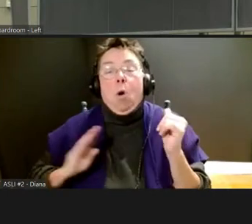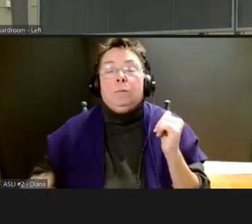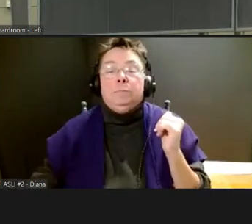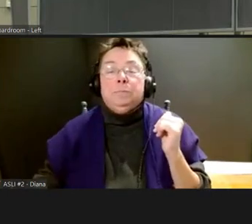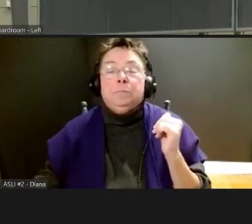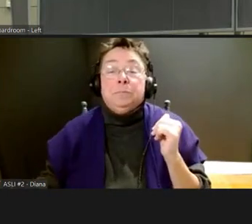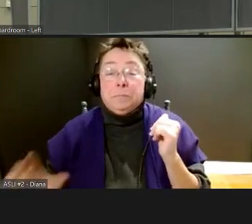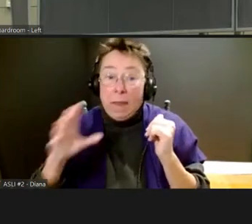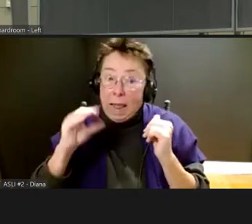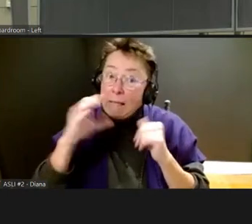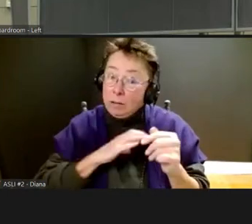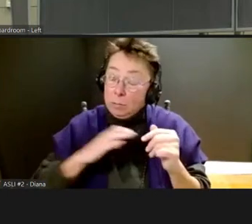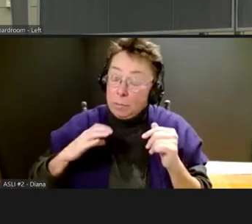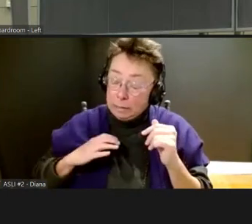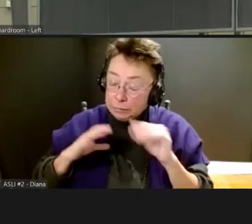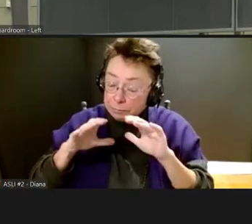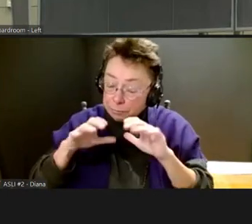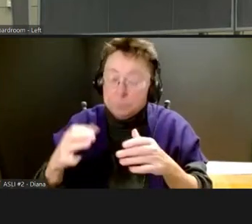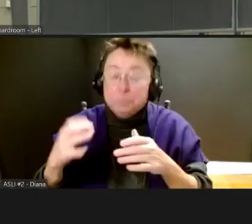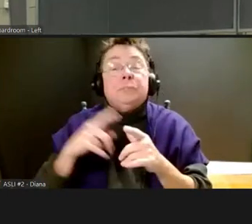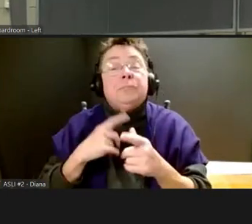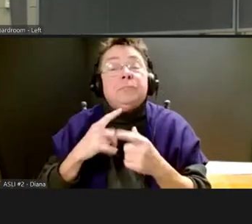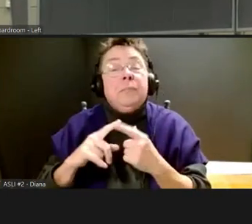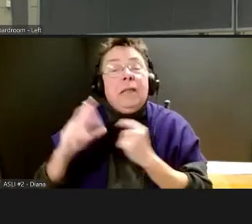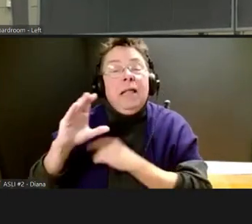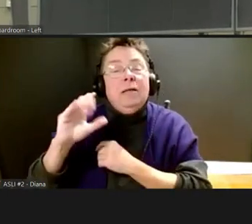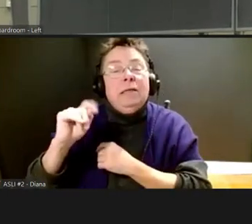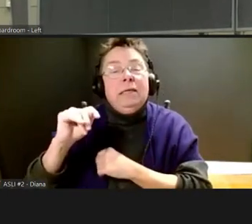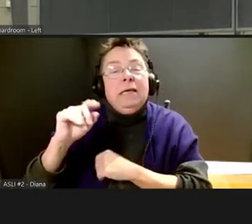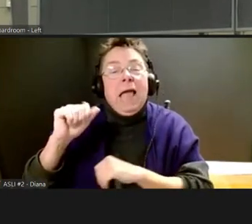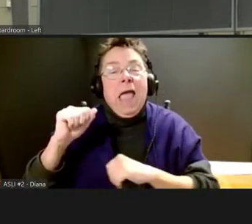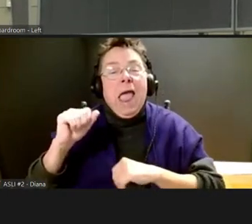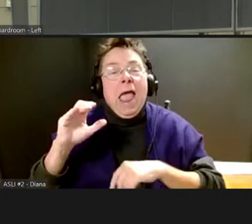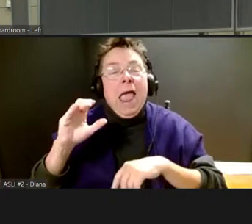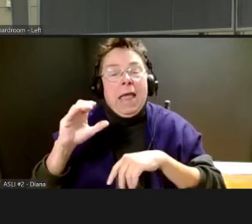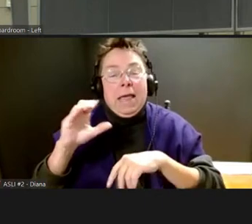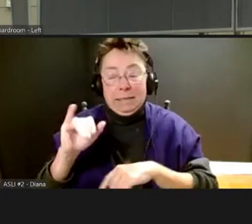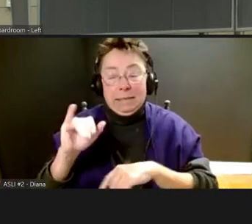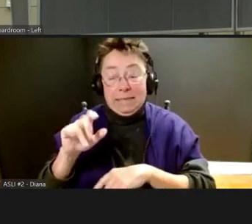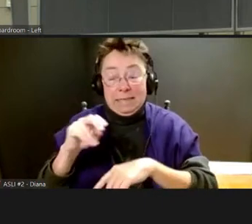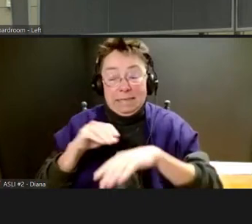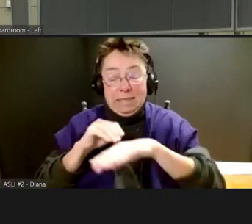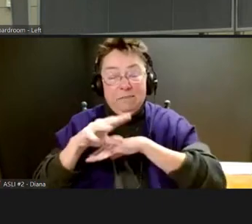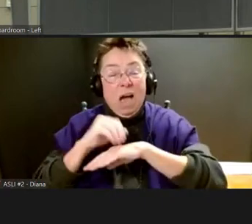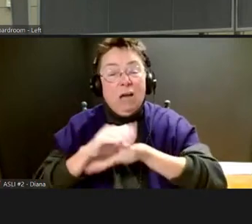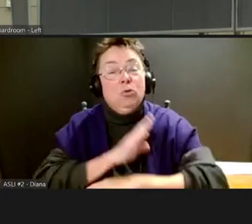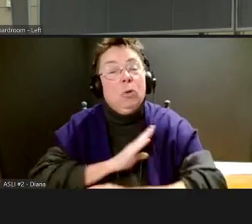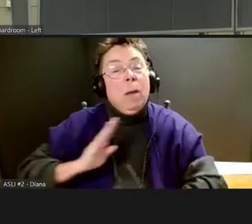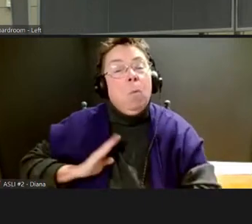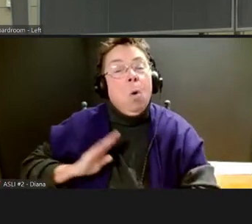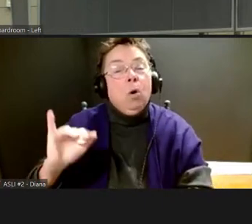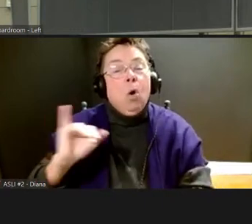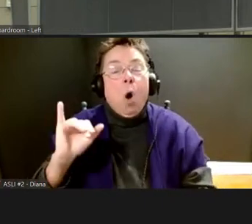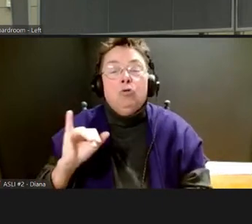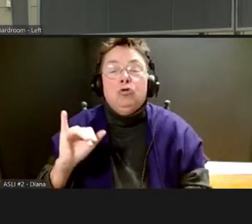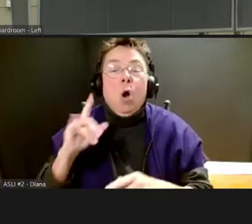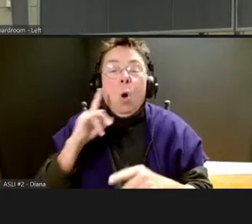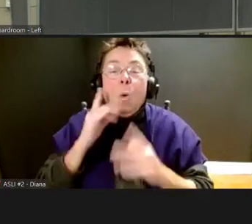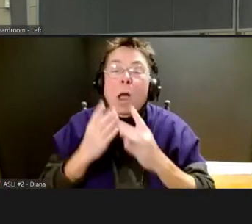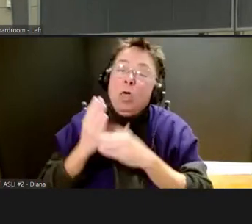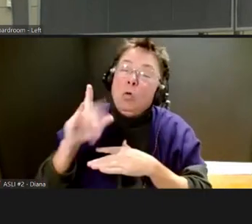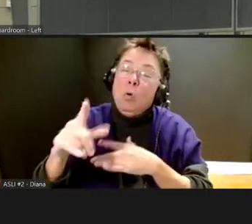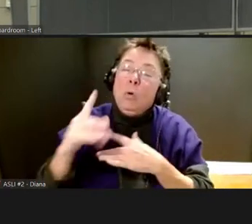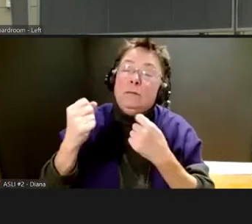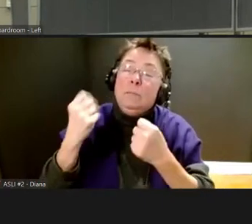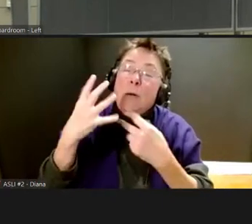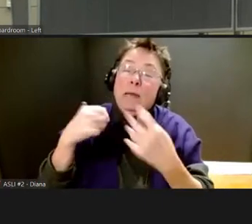its committees and the CTA's Citizens Advisory Board. Whereas through his years serving